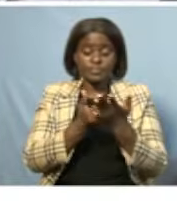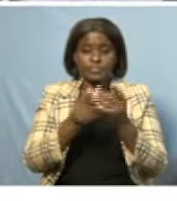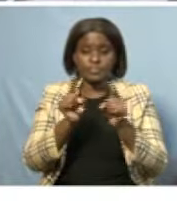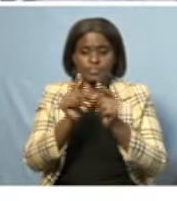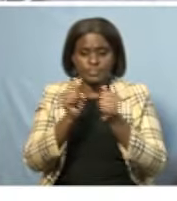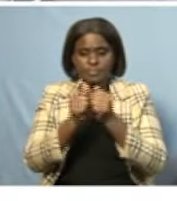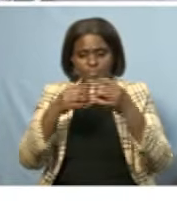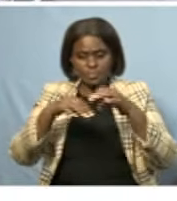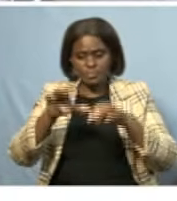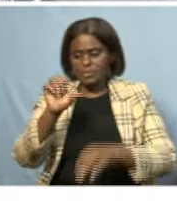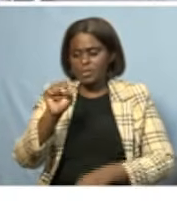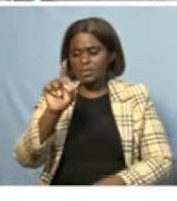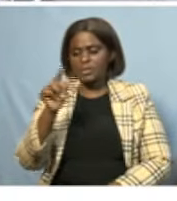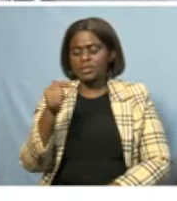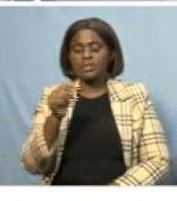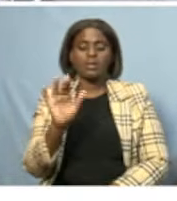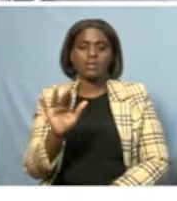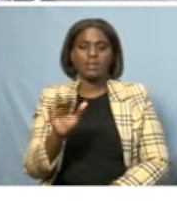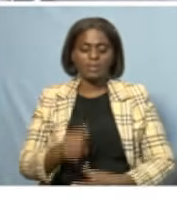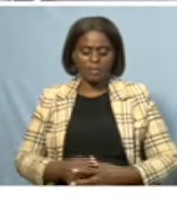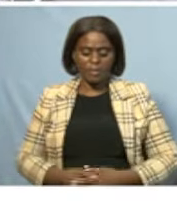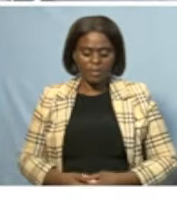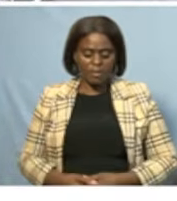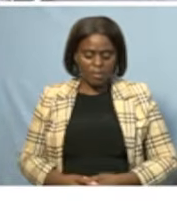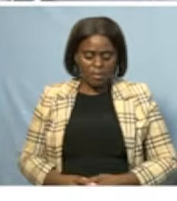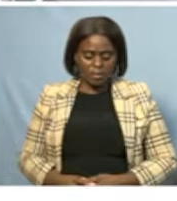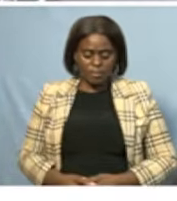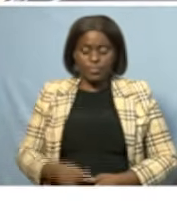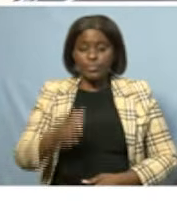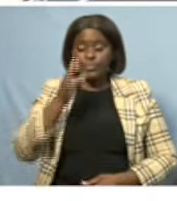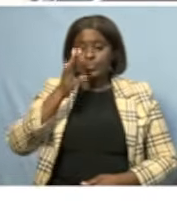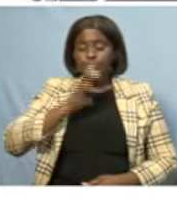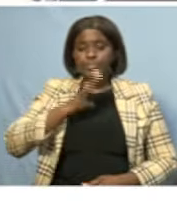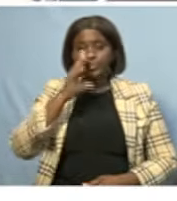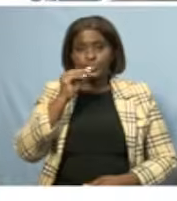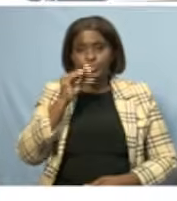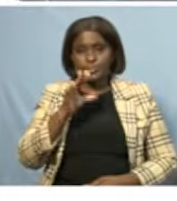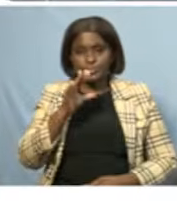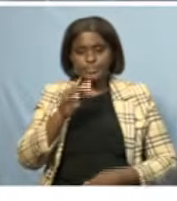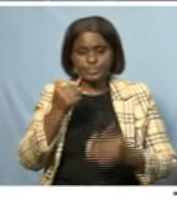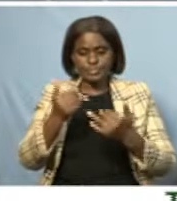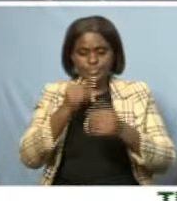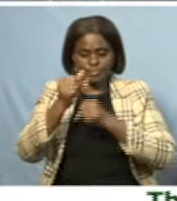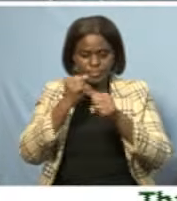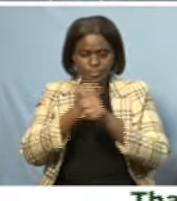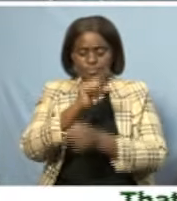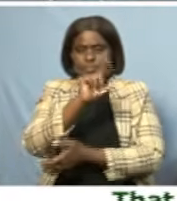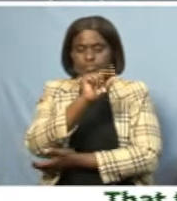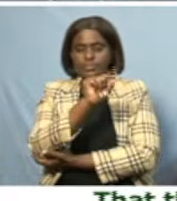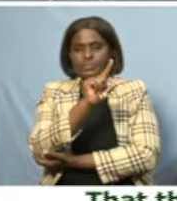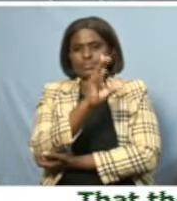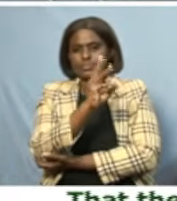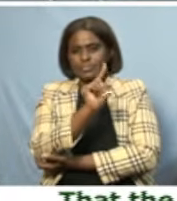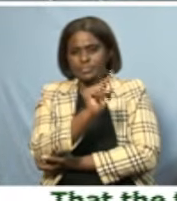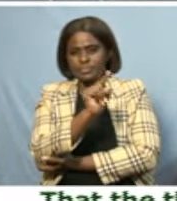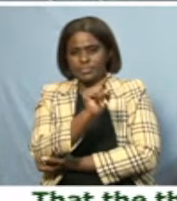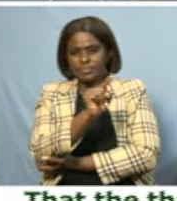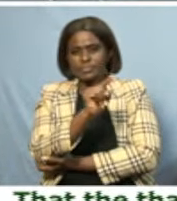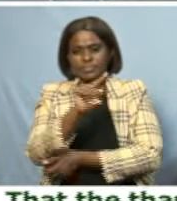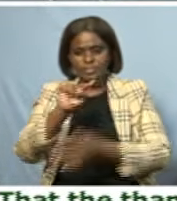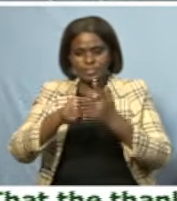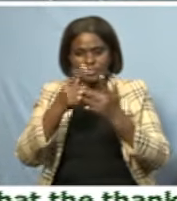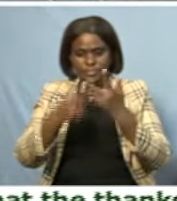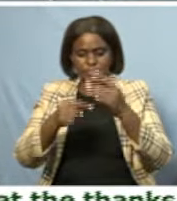and a sustainable development. Madam Speaker, the year 2026